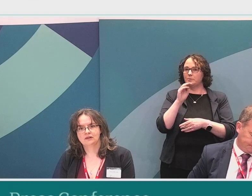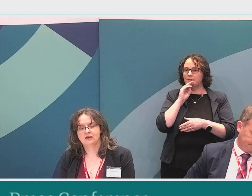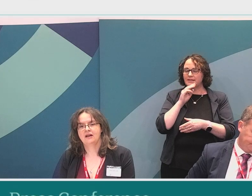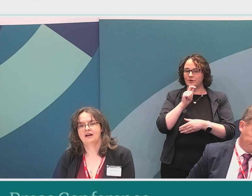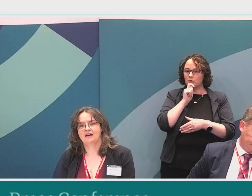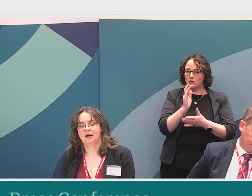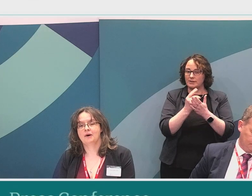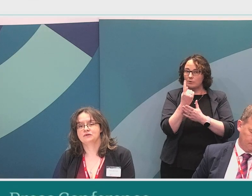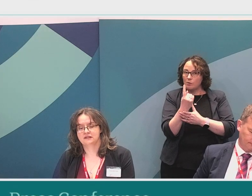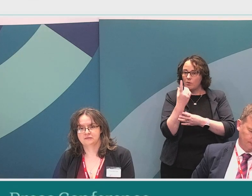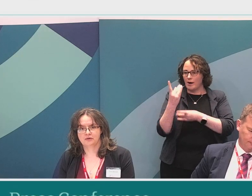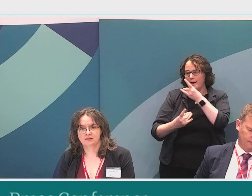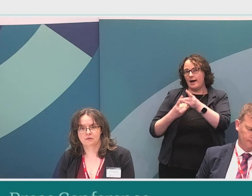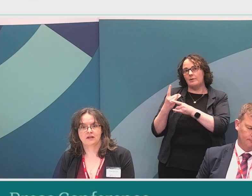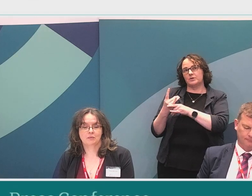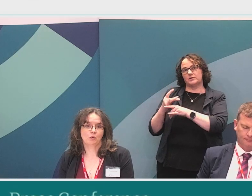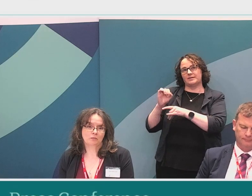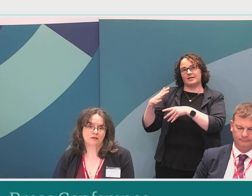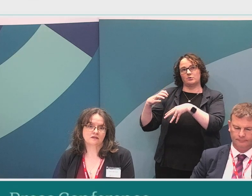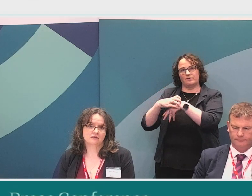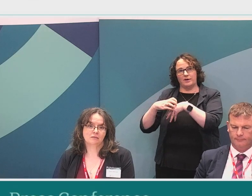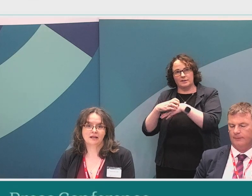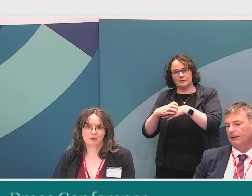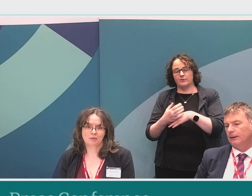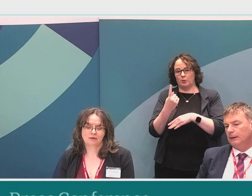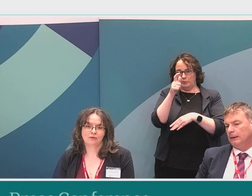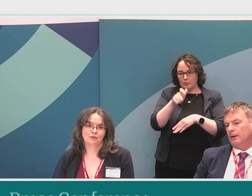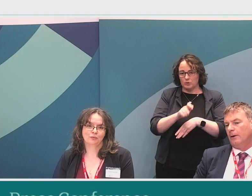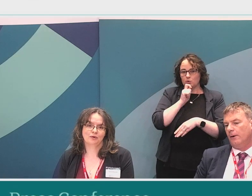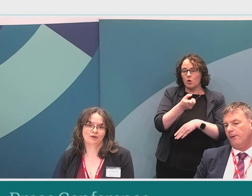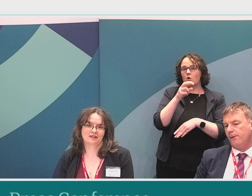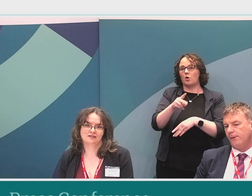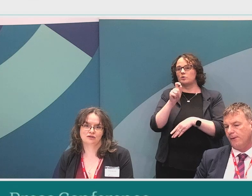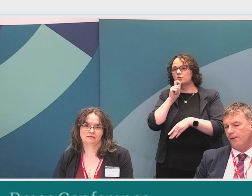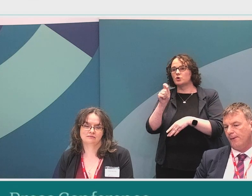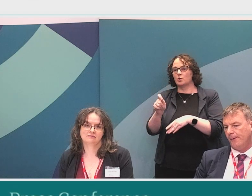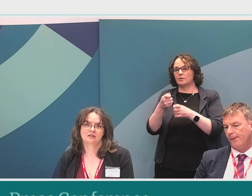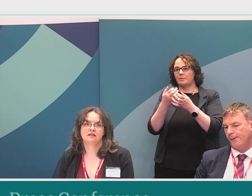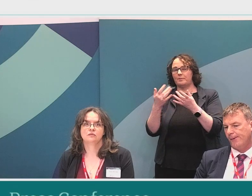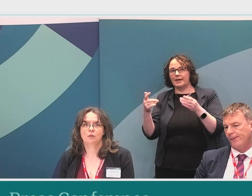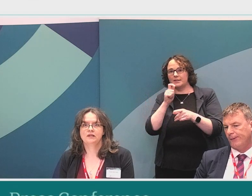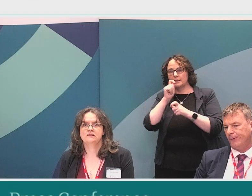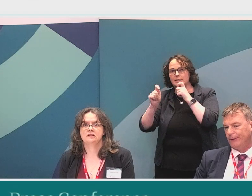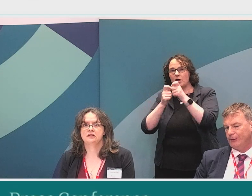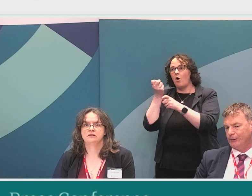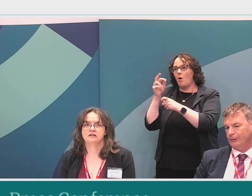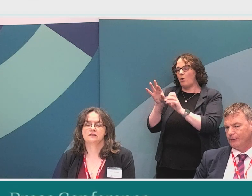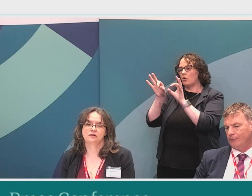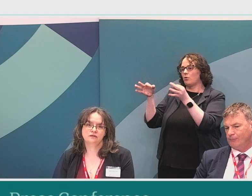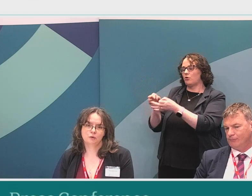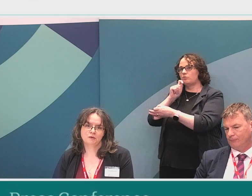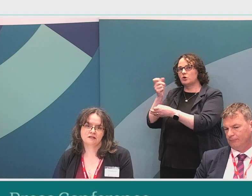someone about the experience, whether that be one person, many people, or a group or organisation. So what we can see here is